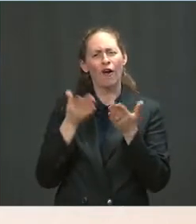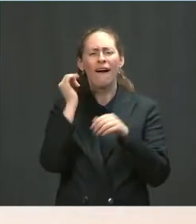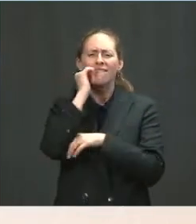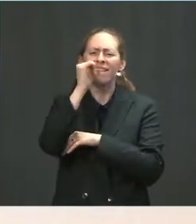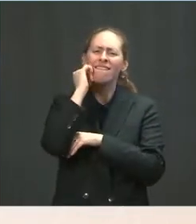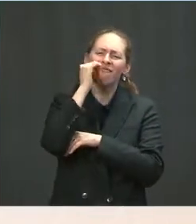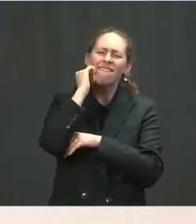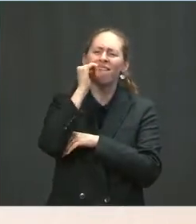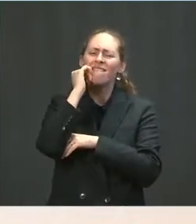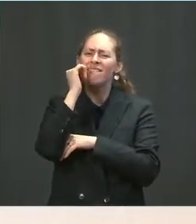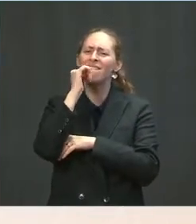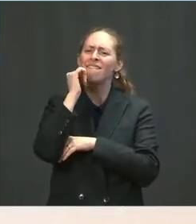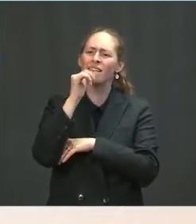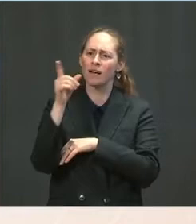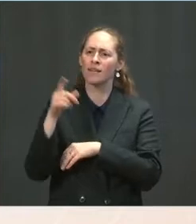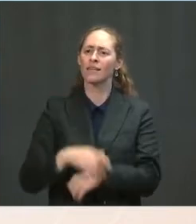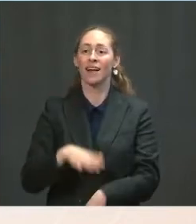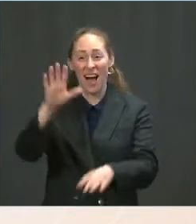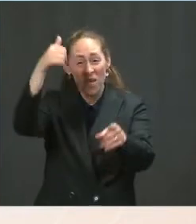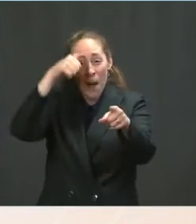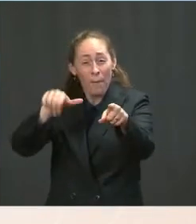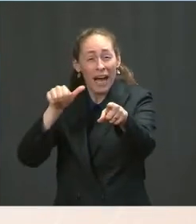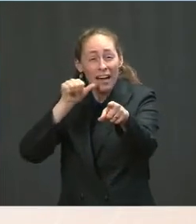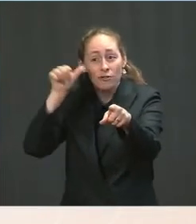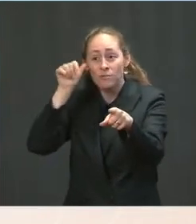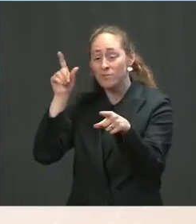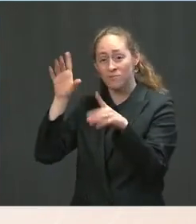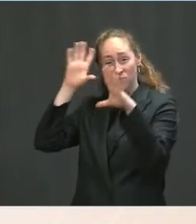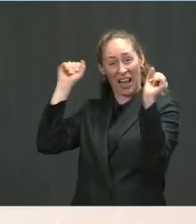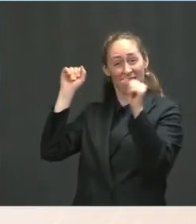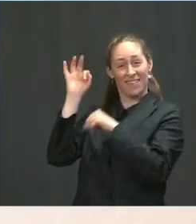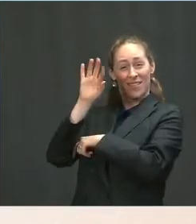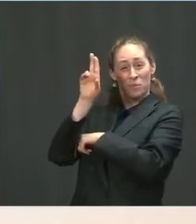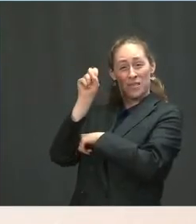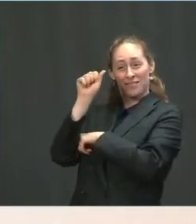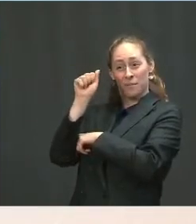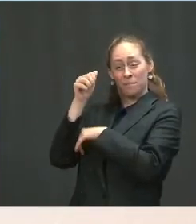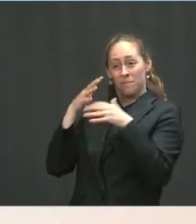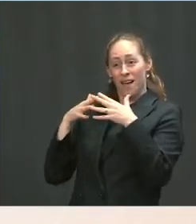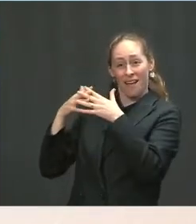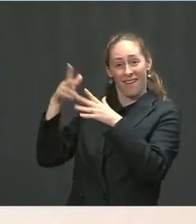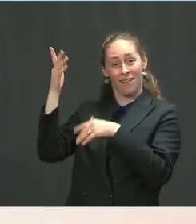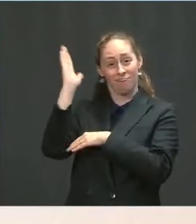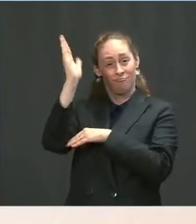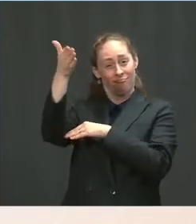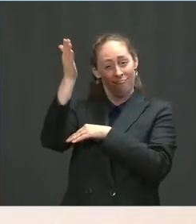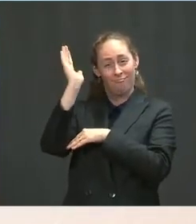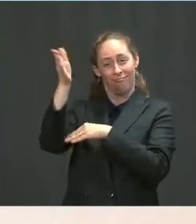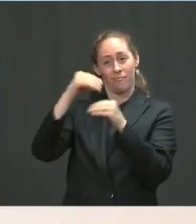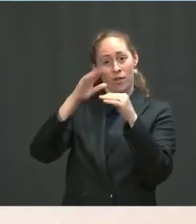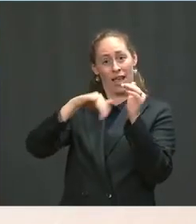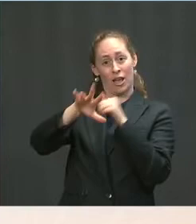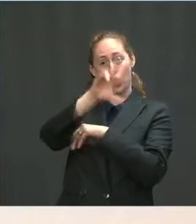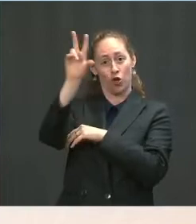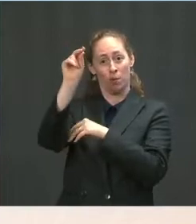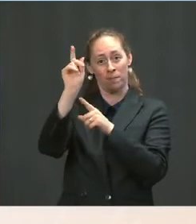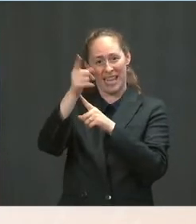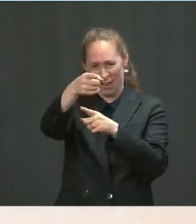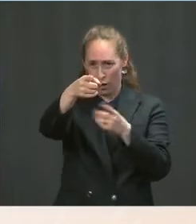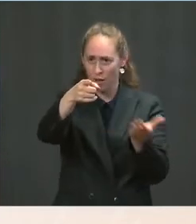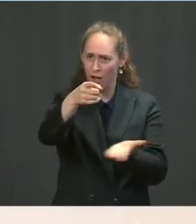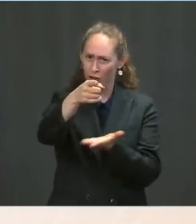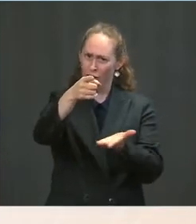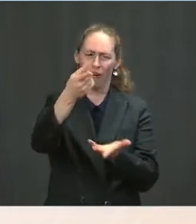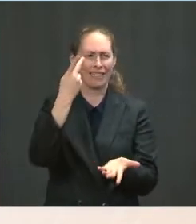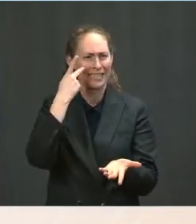And we heard from the President of the United States yesterday for more than 30-minute speech that many of you were in. So, Thank you. yeah,